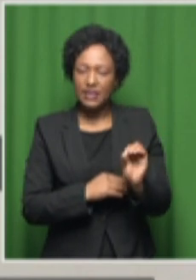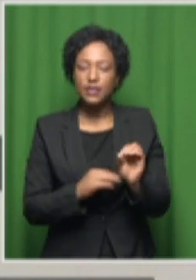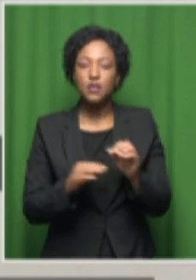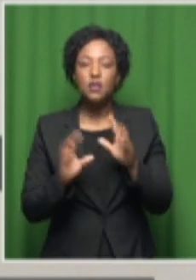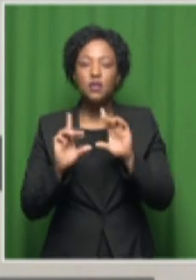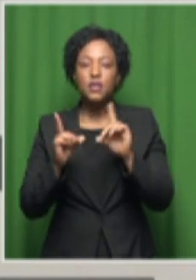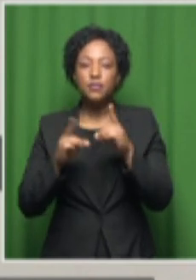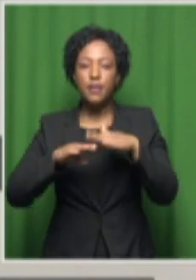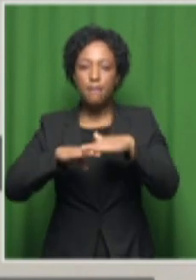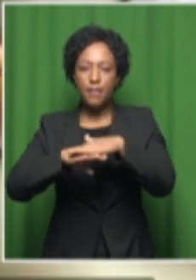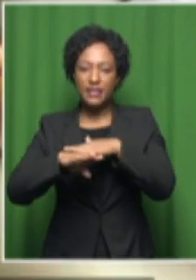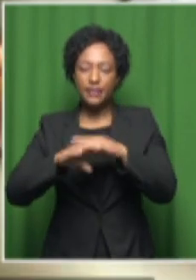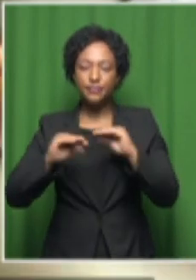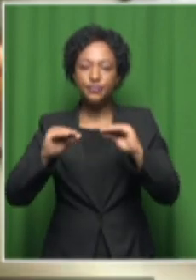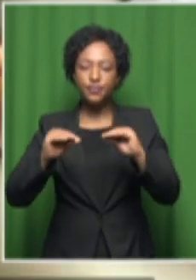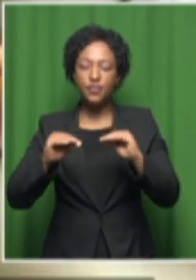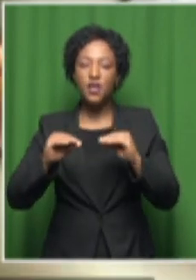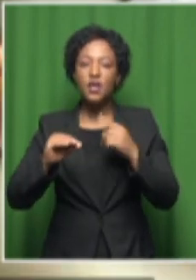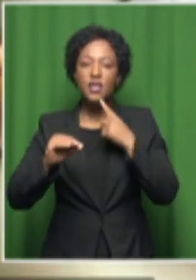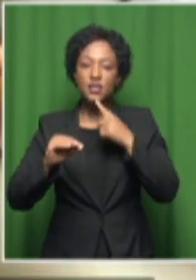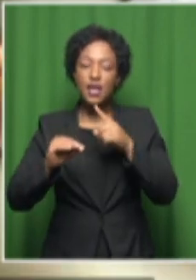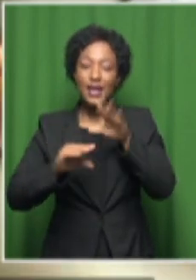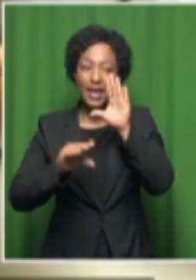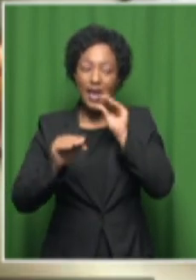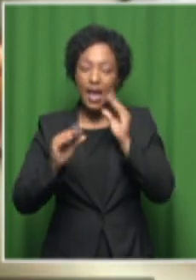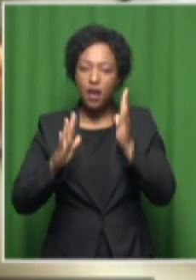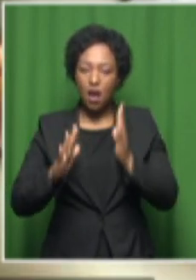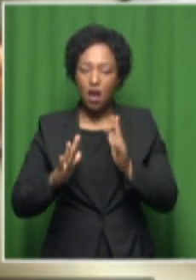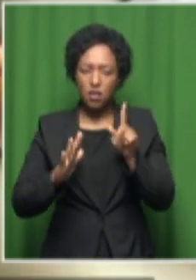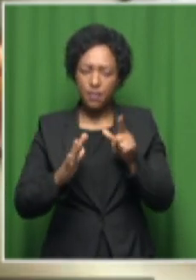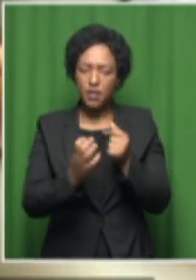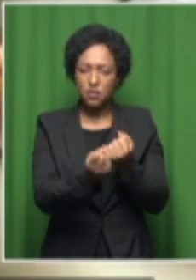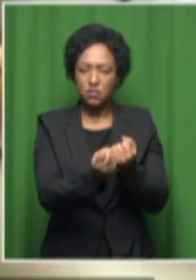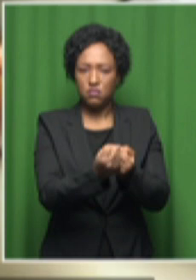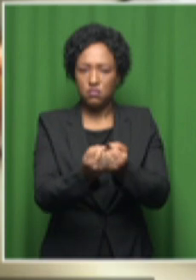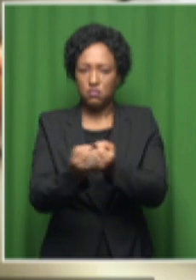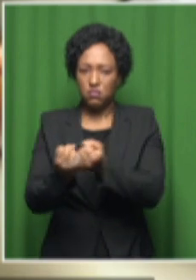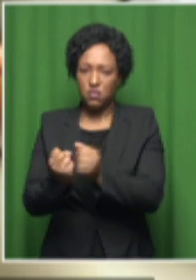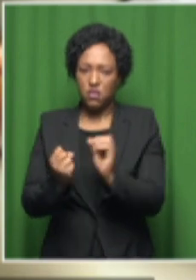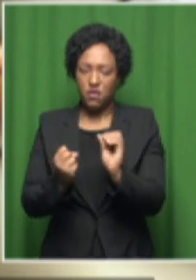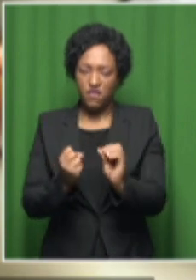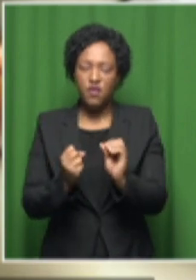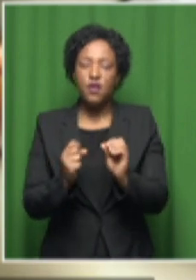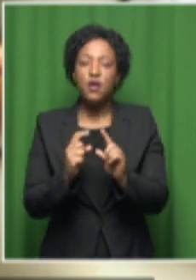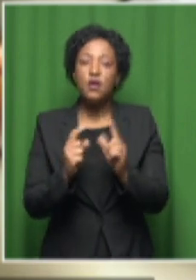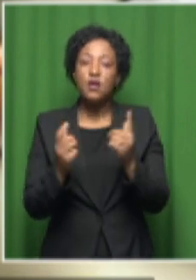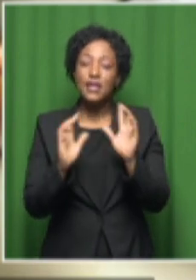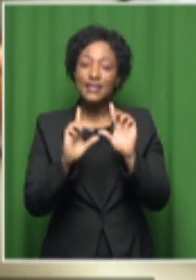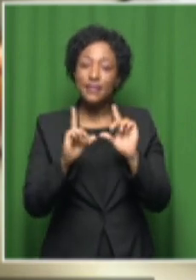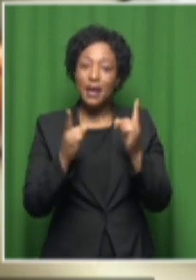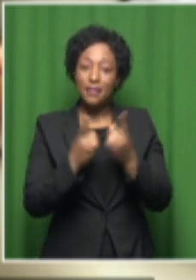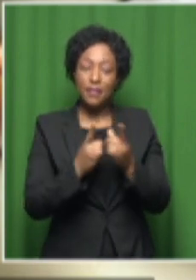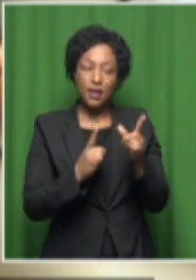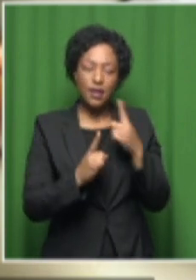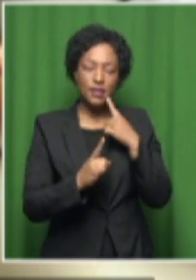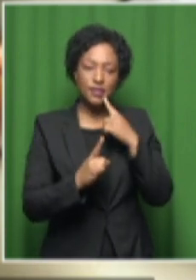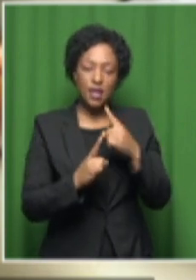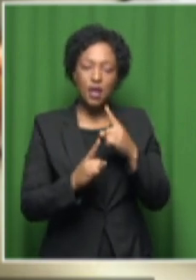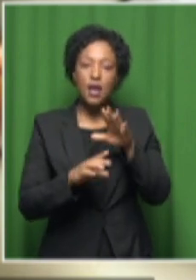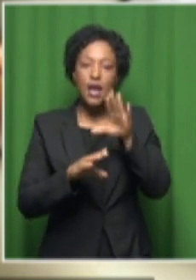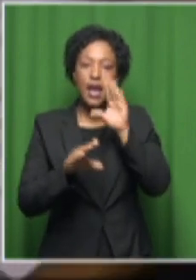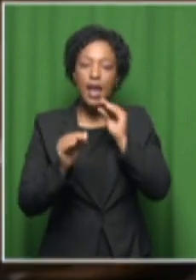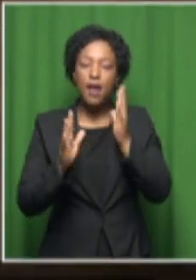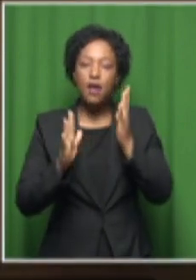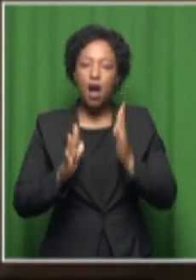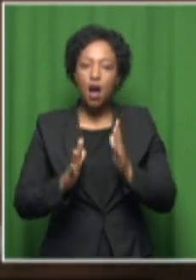proactive support for learners who fall pregnant. And more importantly, the department wants the learners to be retained in